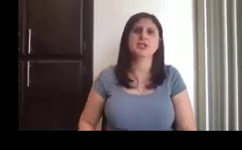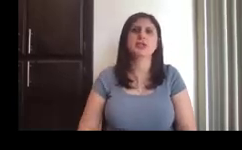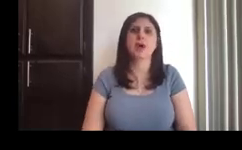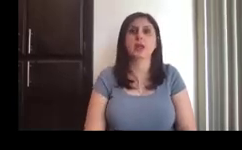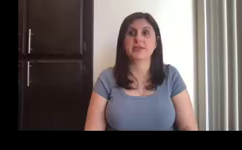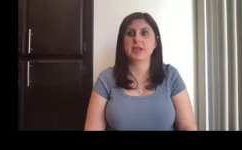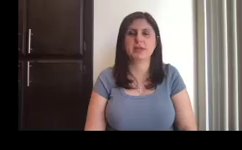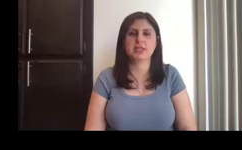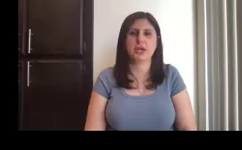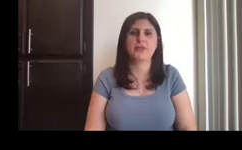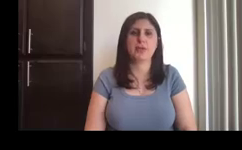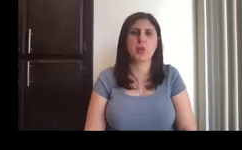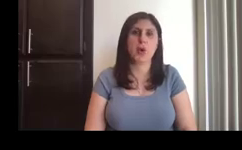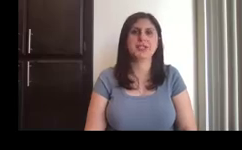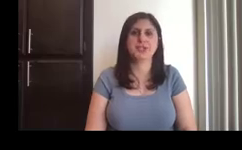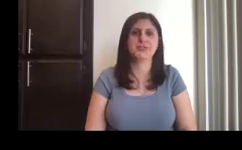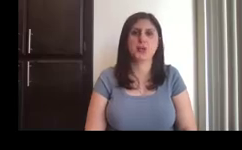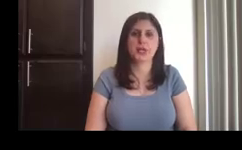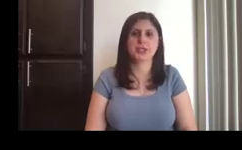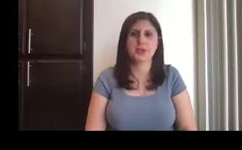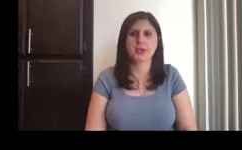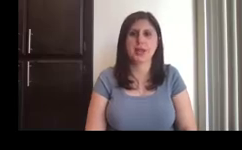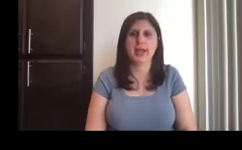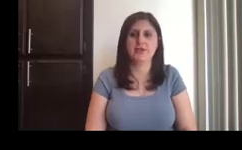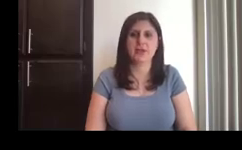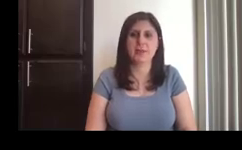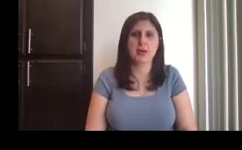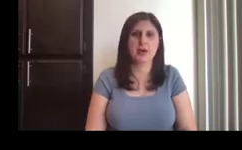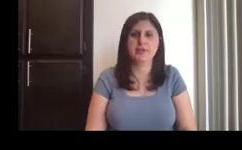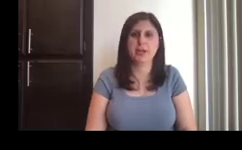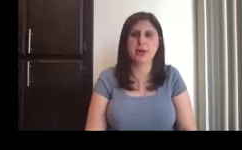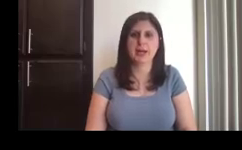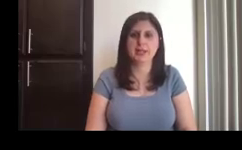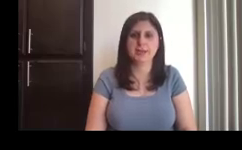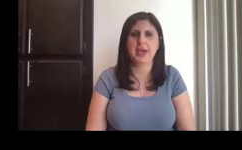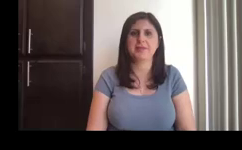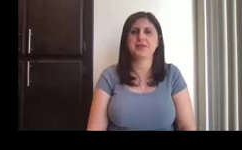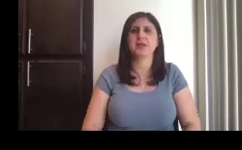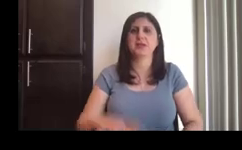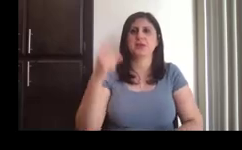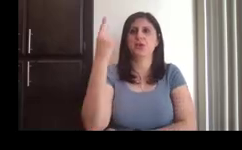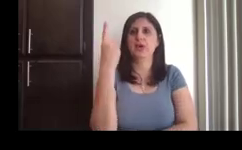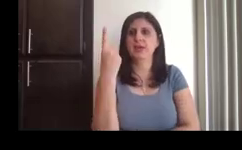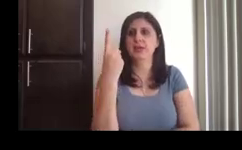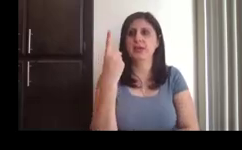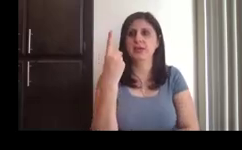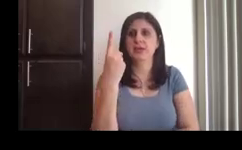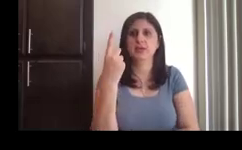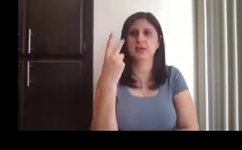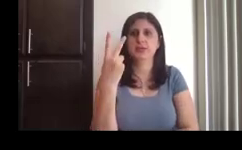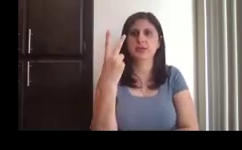Okay, let's do all of the numbers starting from 1 to 40, just so you can have them on video and practice. Okay, so